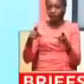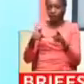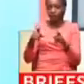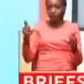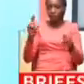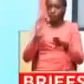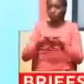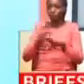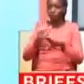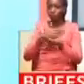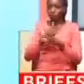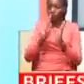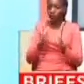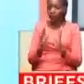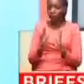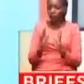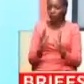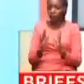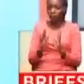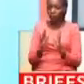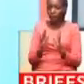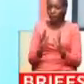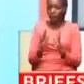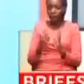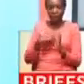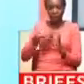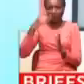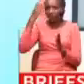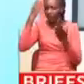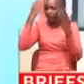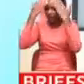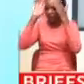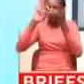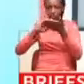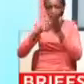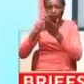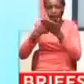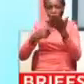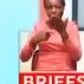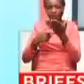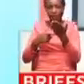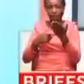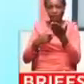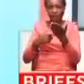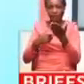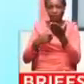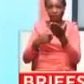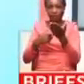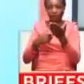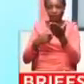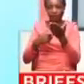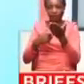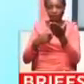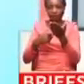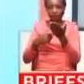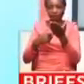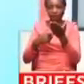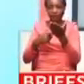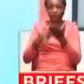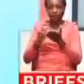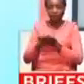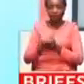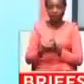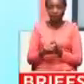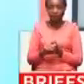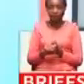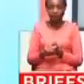back in 2Ks. I don't know what that means. I'm not so much of .com, but hey. Yeah, you know, Wizkid has